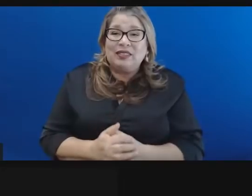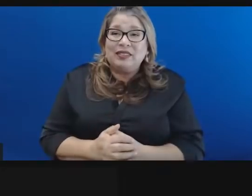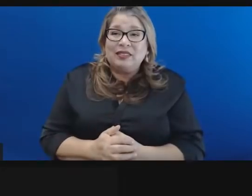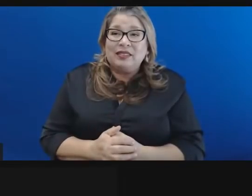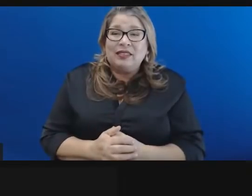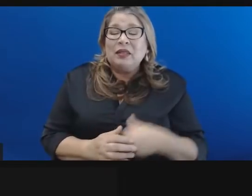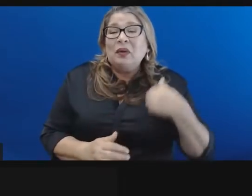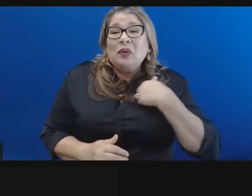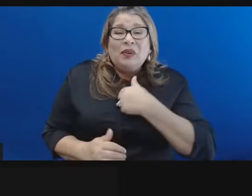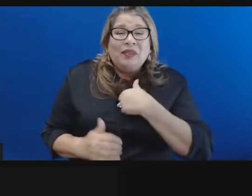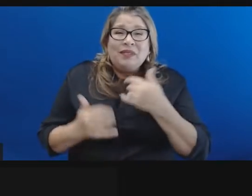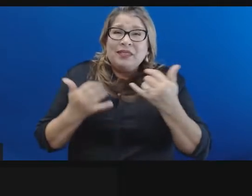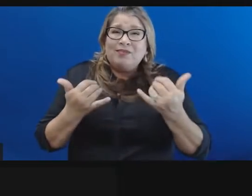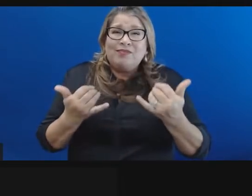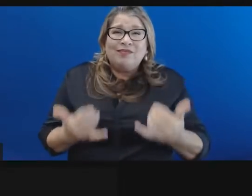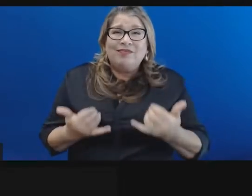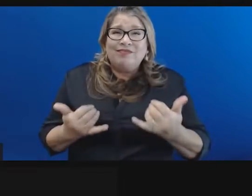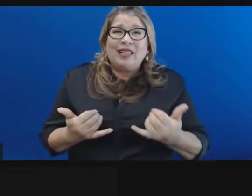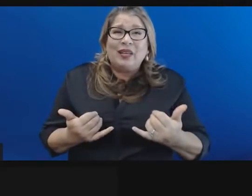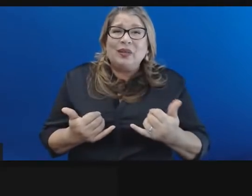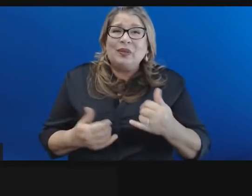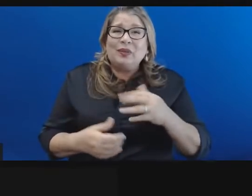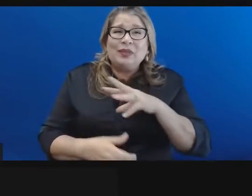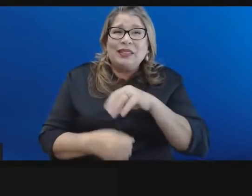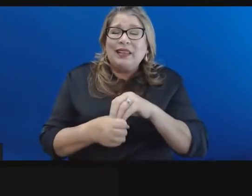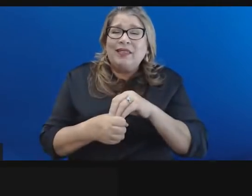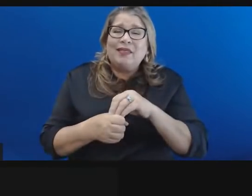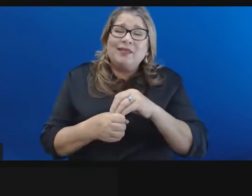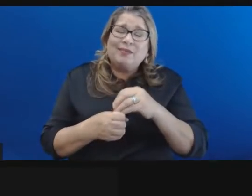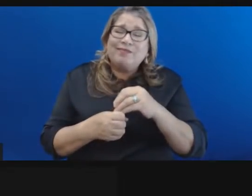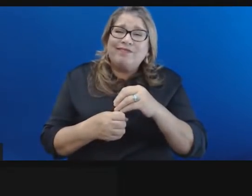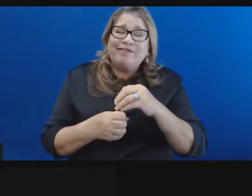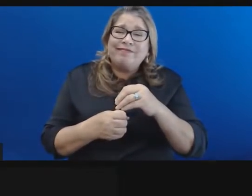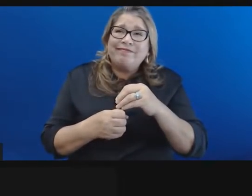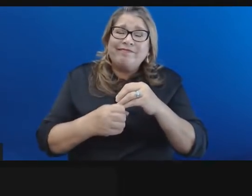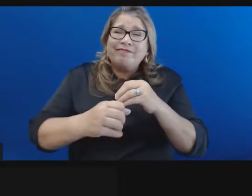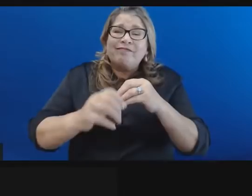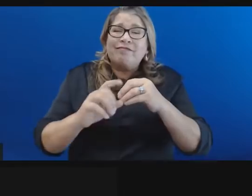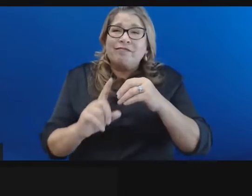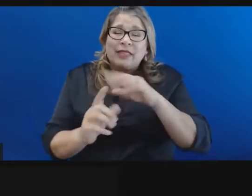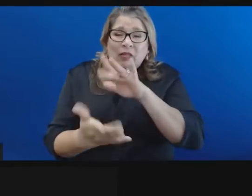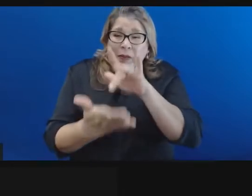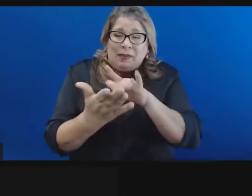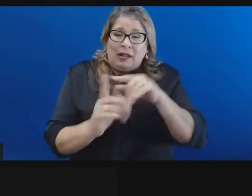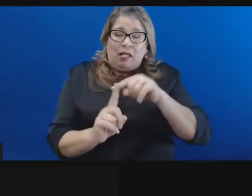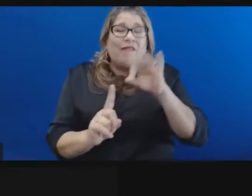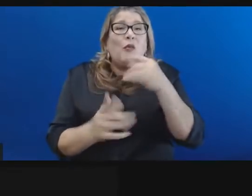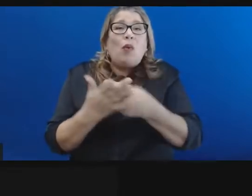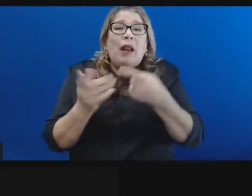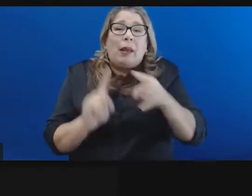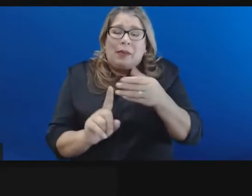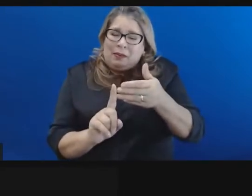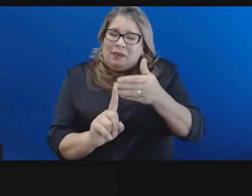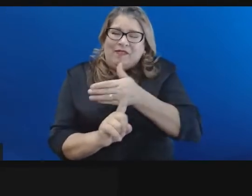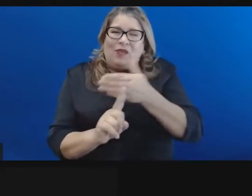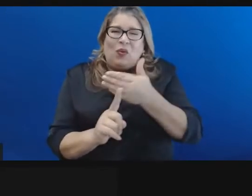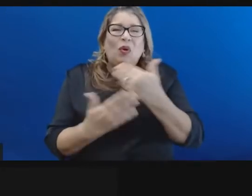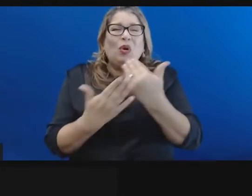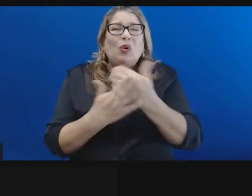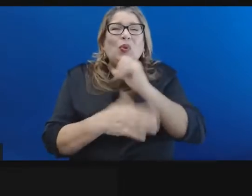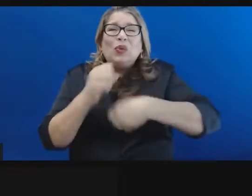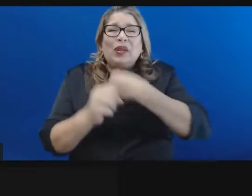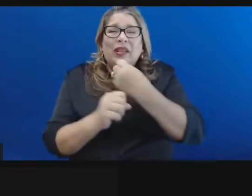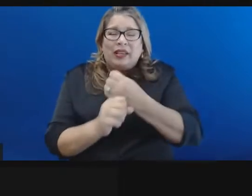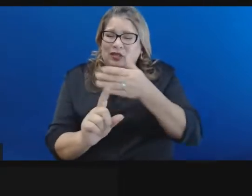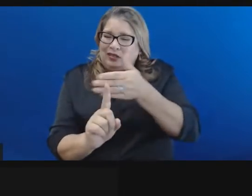middle of when we would have expected anything pre 12/31, pre New Year's Eve, New Year's Day impact